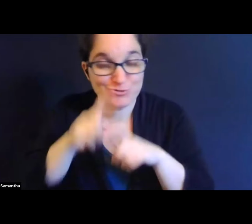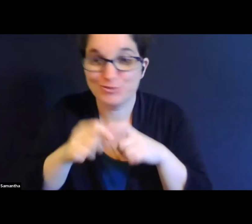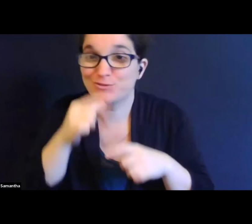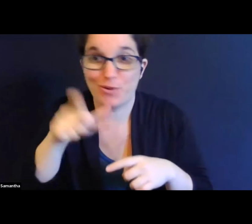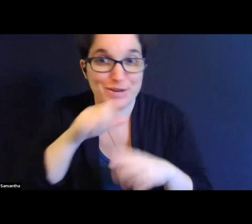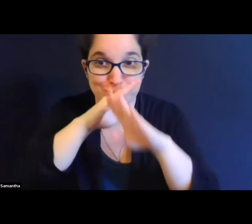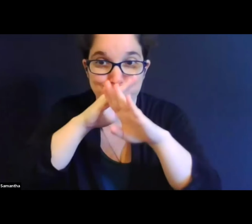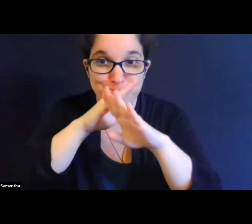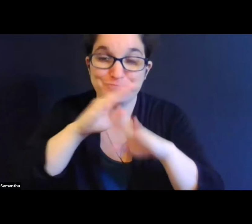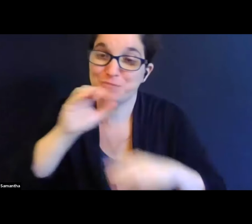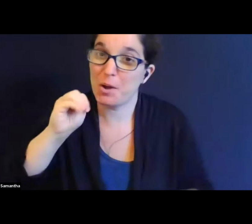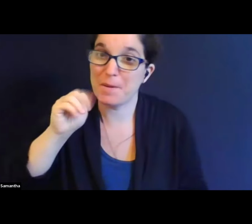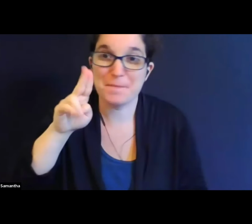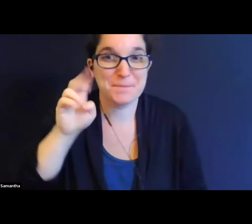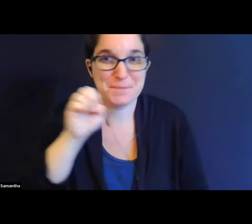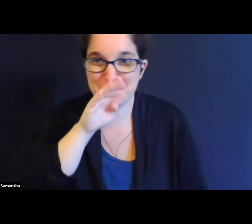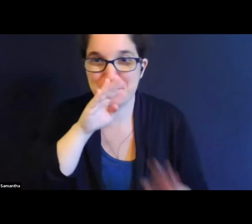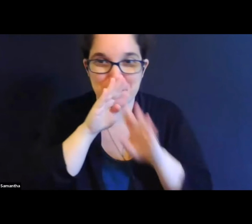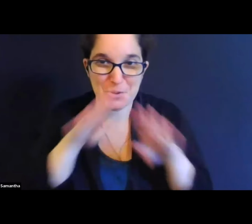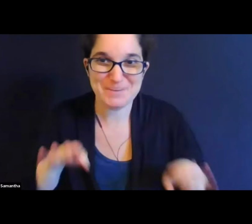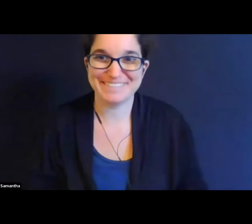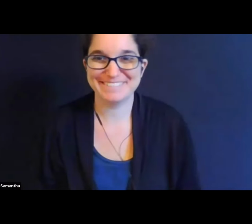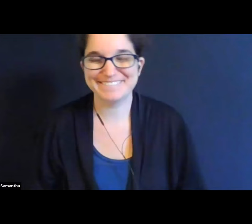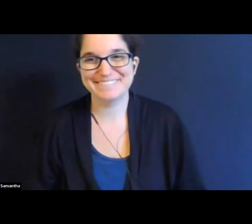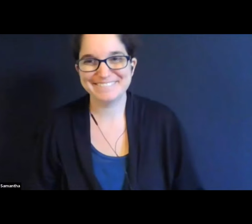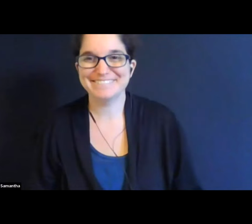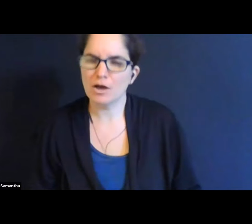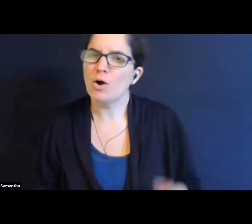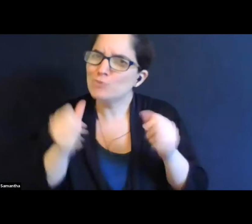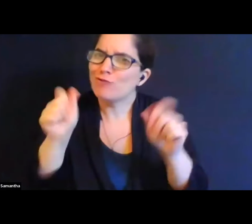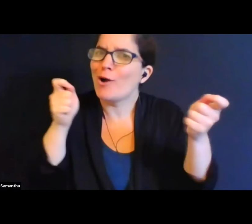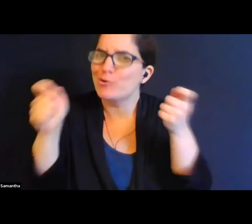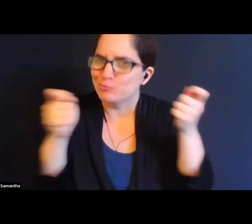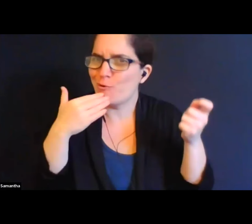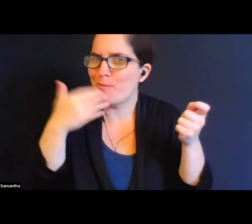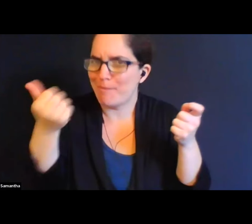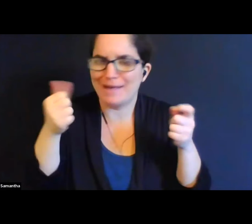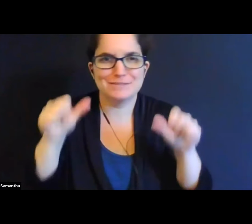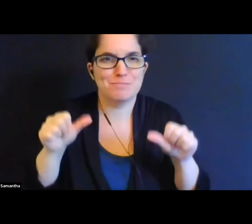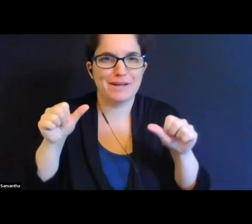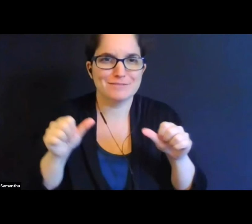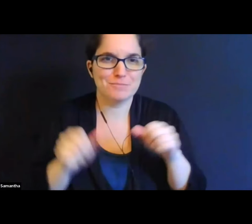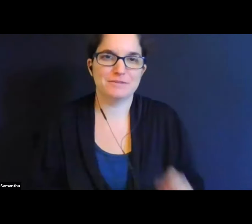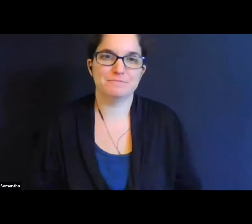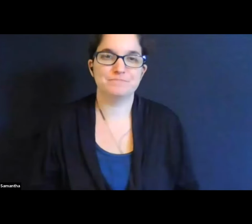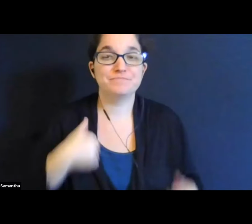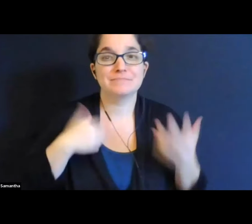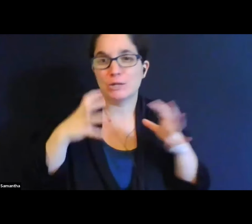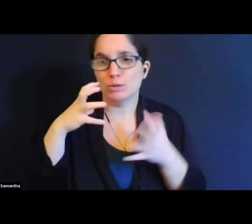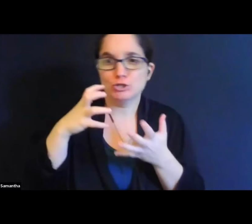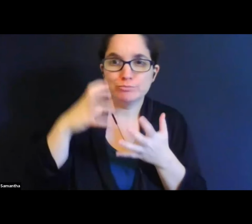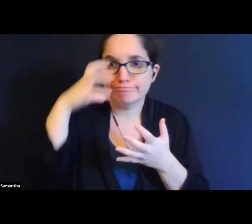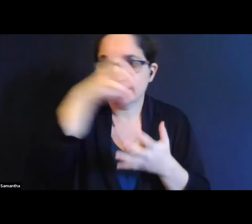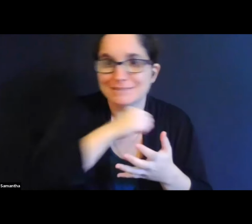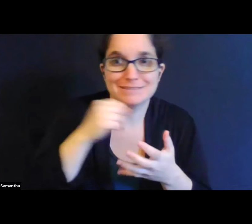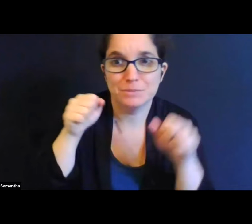Please. We'll see if we can. We'll control it to the best that we can. But yes, and yeah, I don't want you to miss this opportunity to